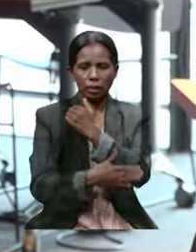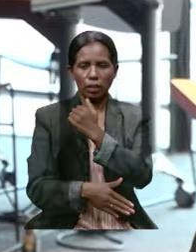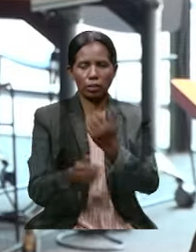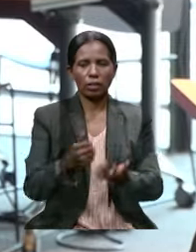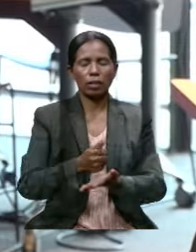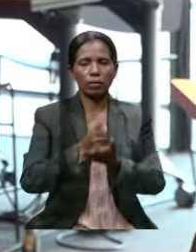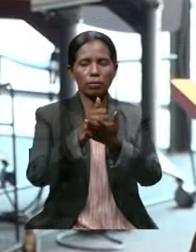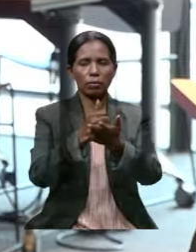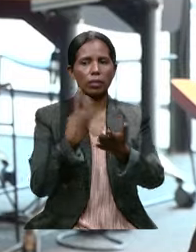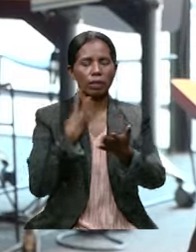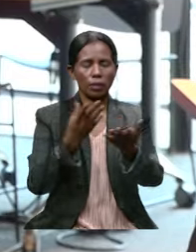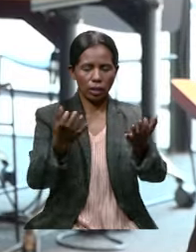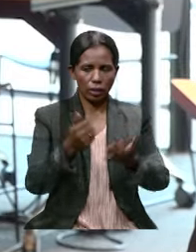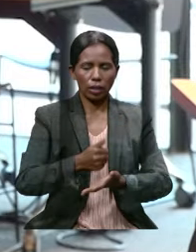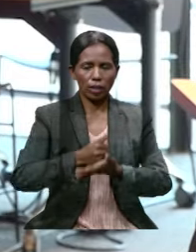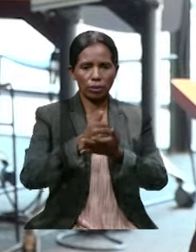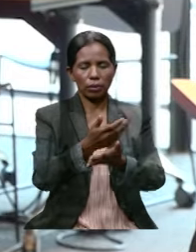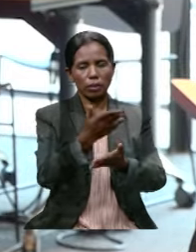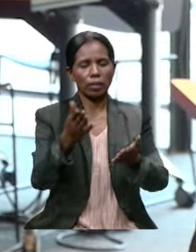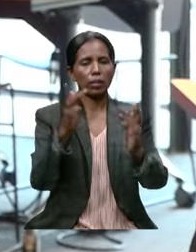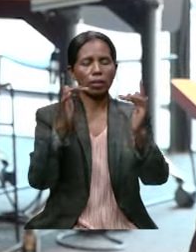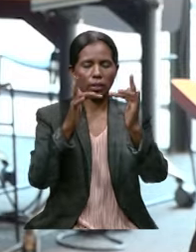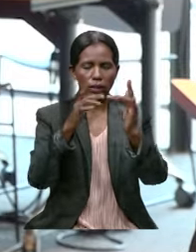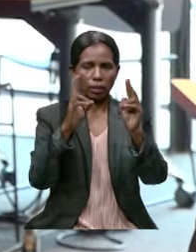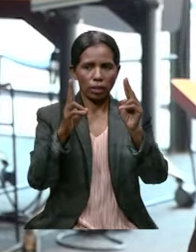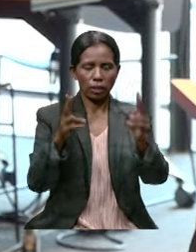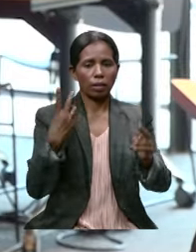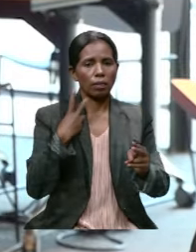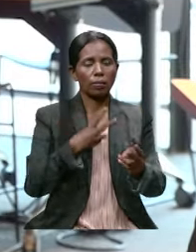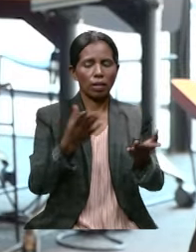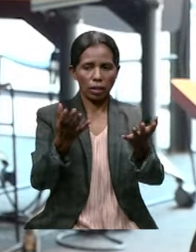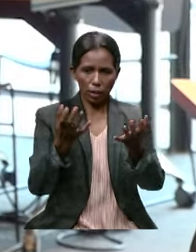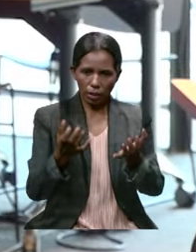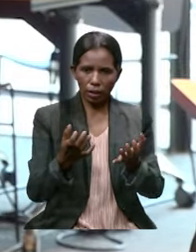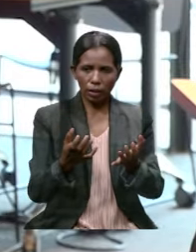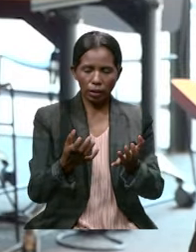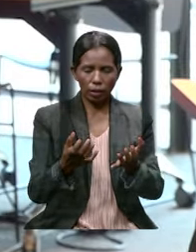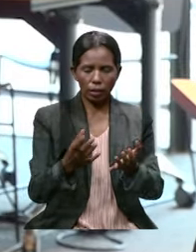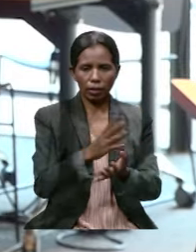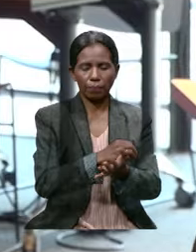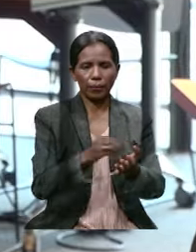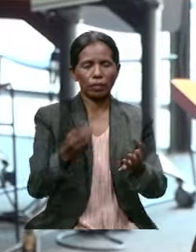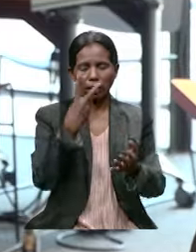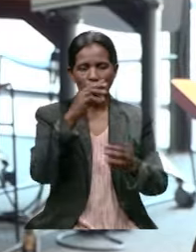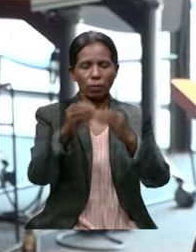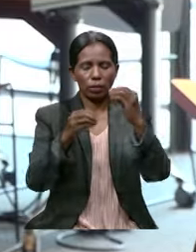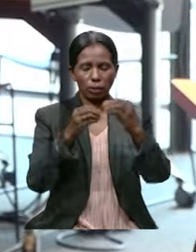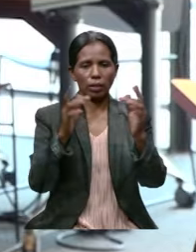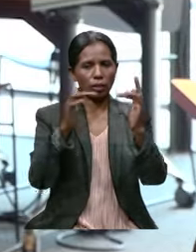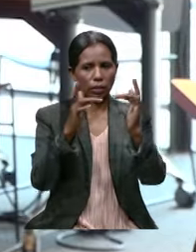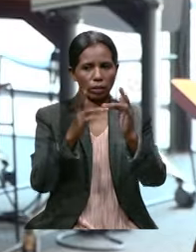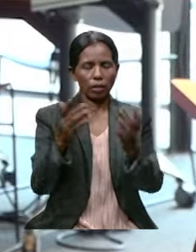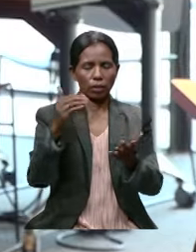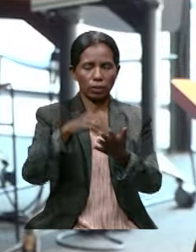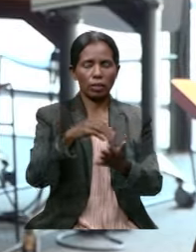facilities. We want to have your support. We want to have fast internet, right? We want to have a secure internet. Okay. And again,